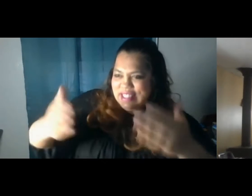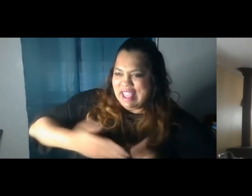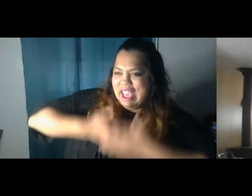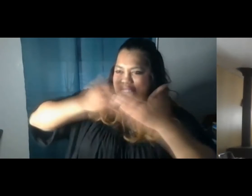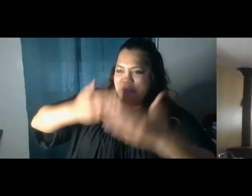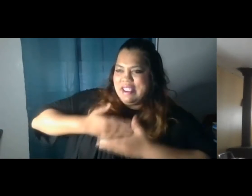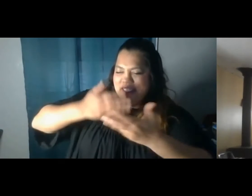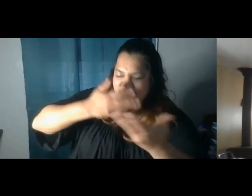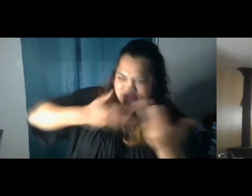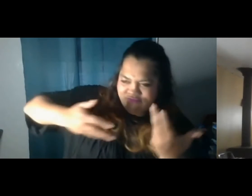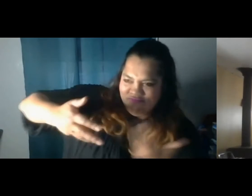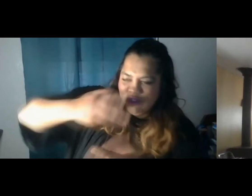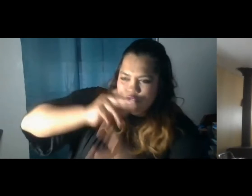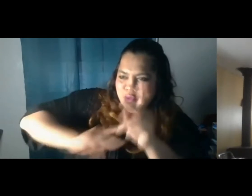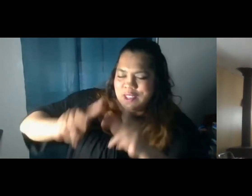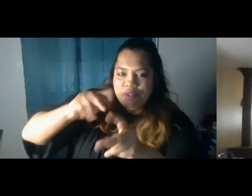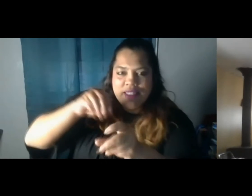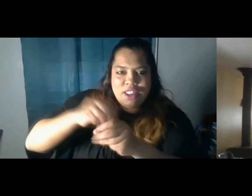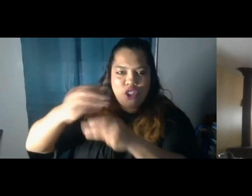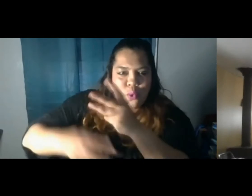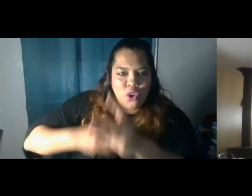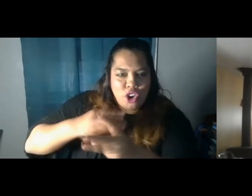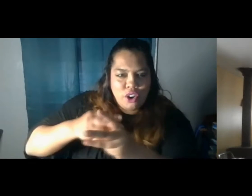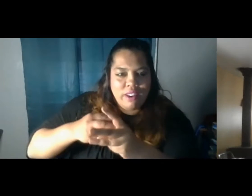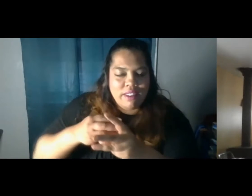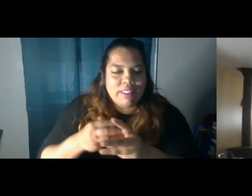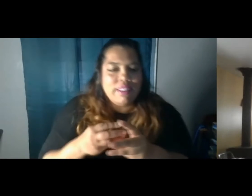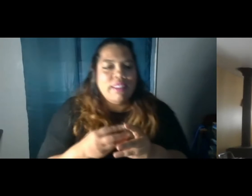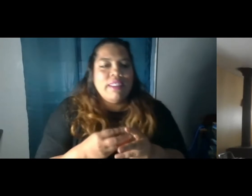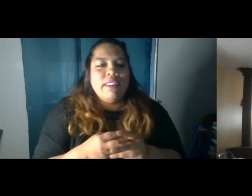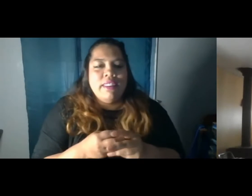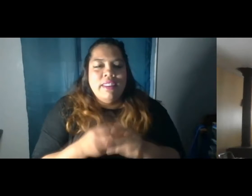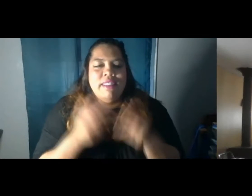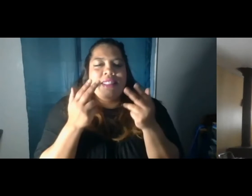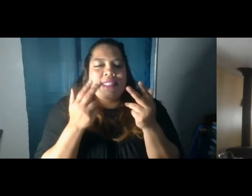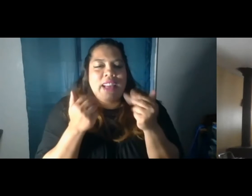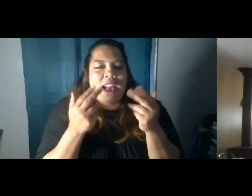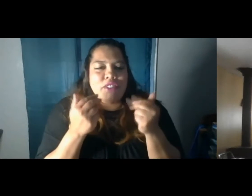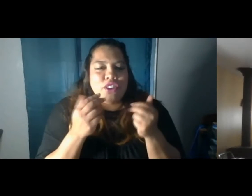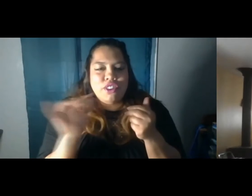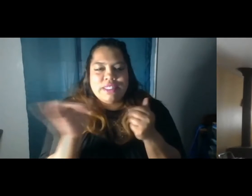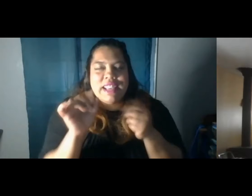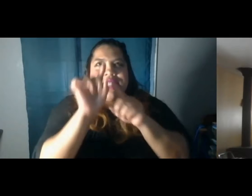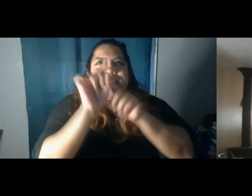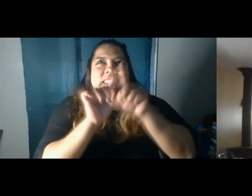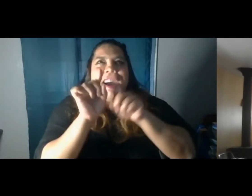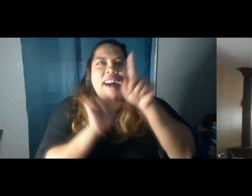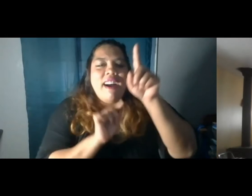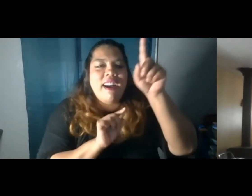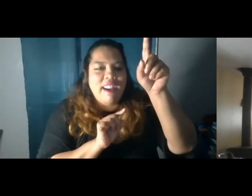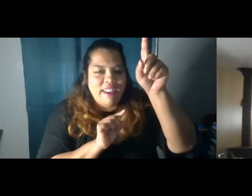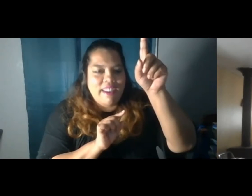Laughter is the pole star held in the sky by our beloved, who eternally